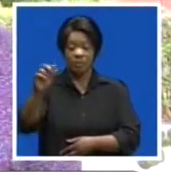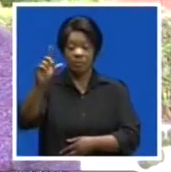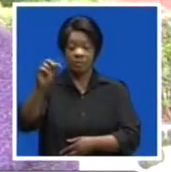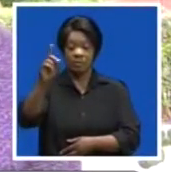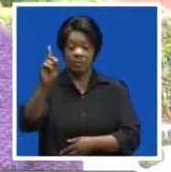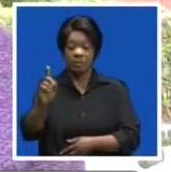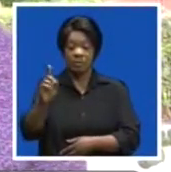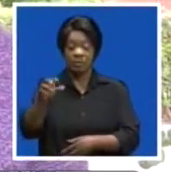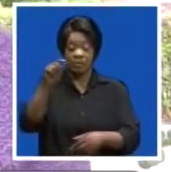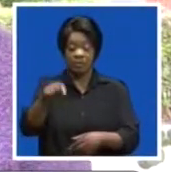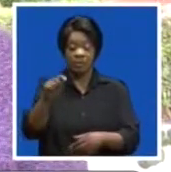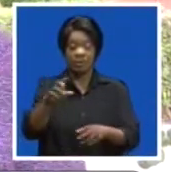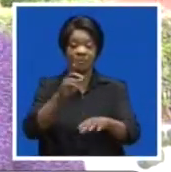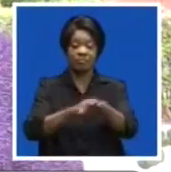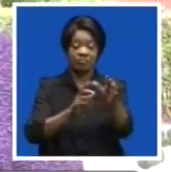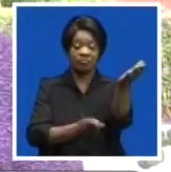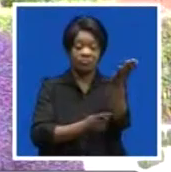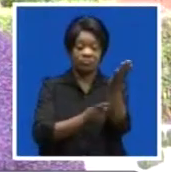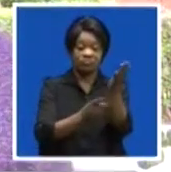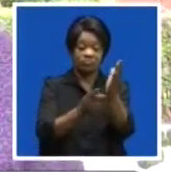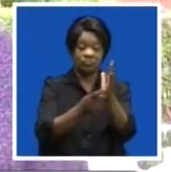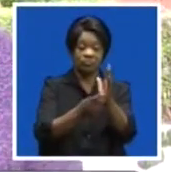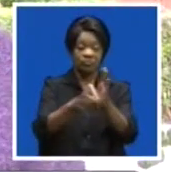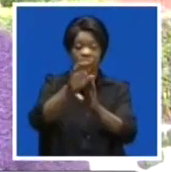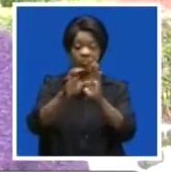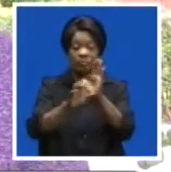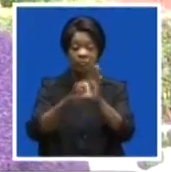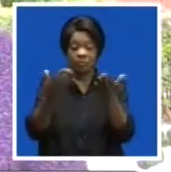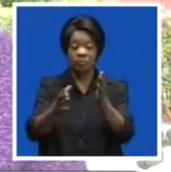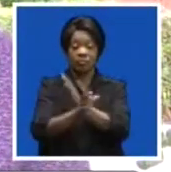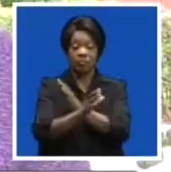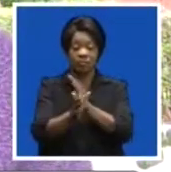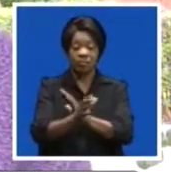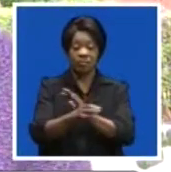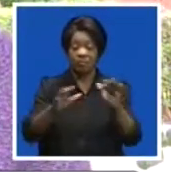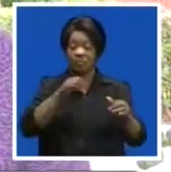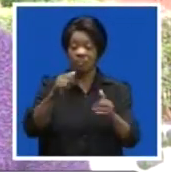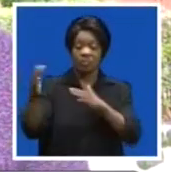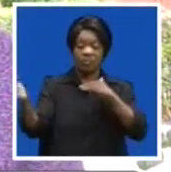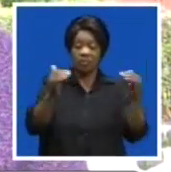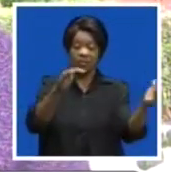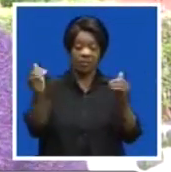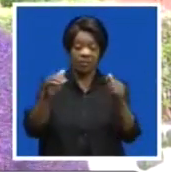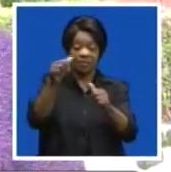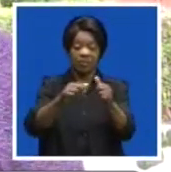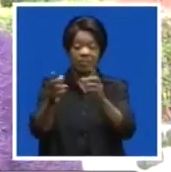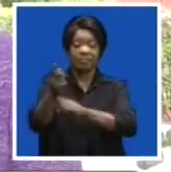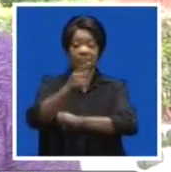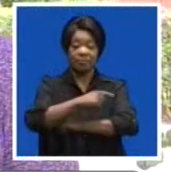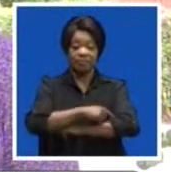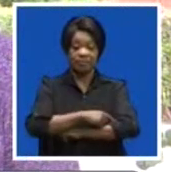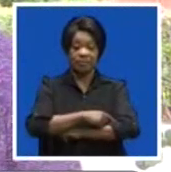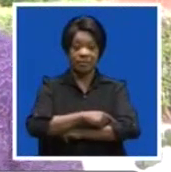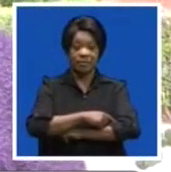to development. We need to develop the country. We can't just be politicking each and every day. That's why we are saying the president